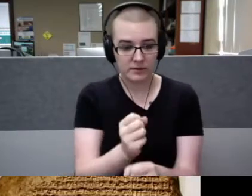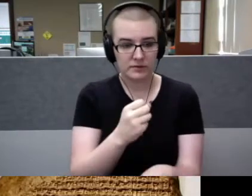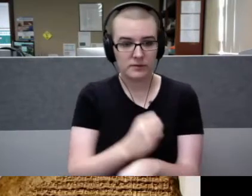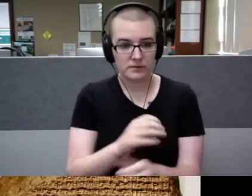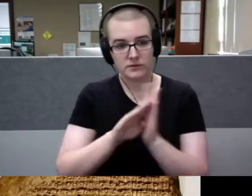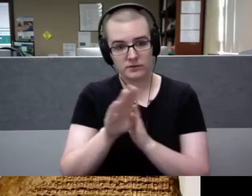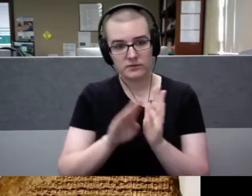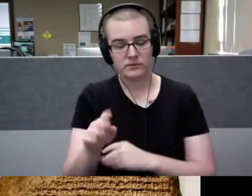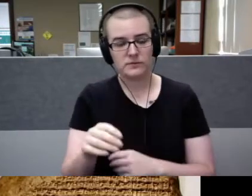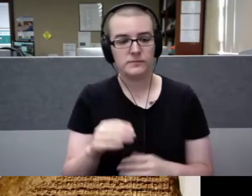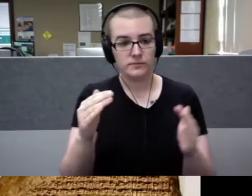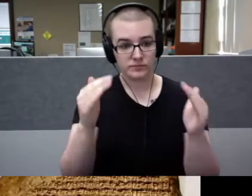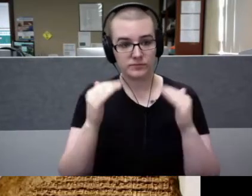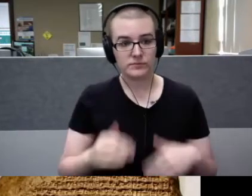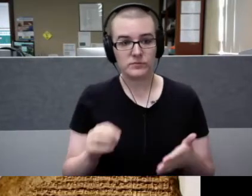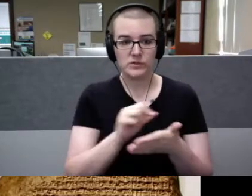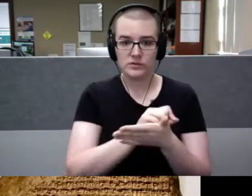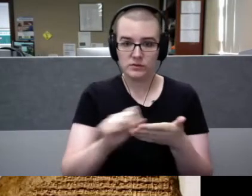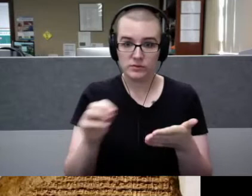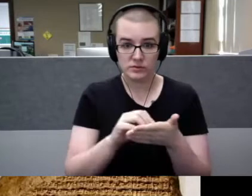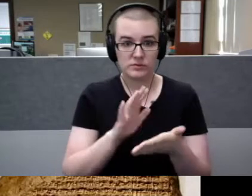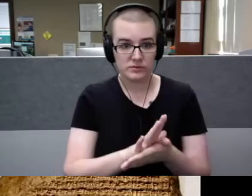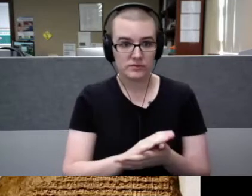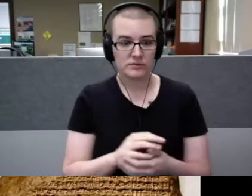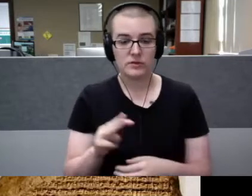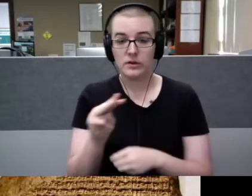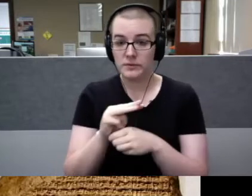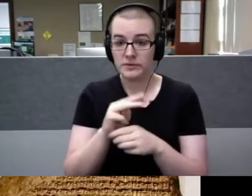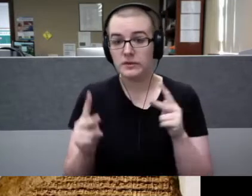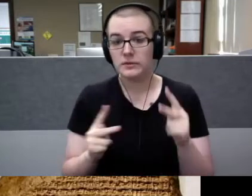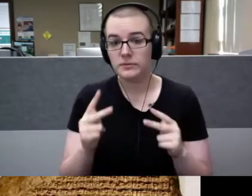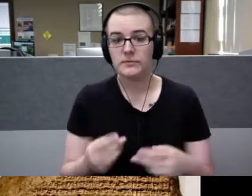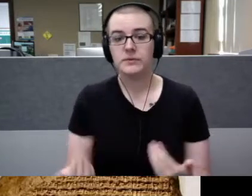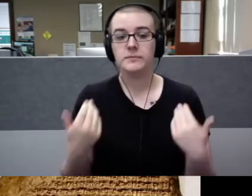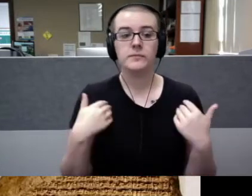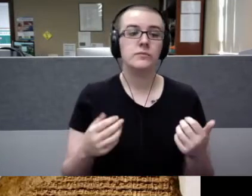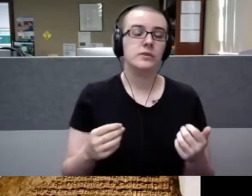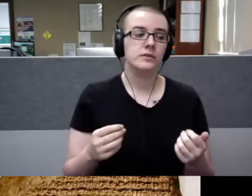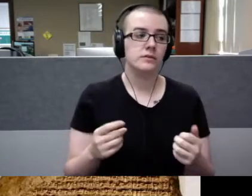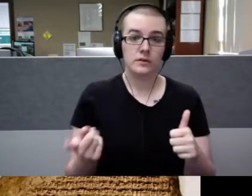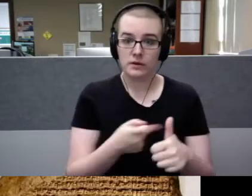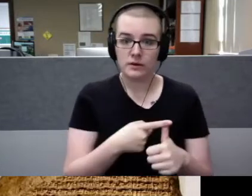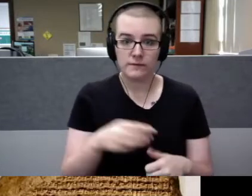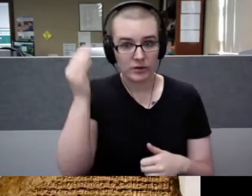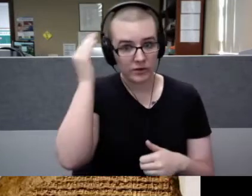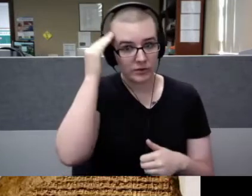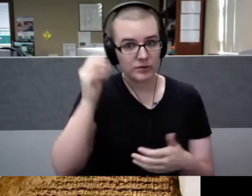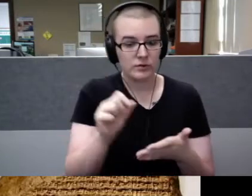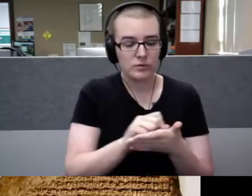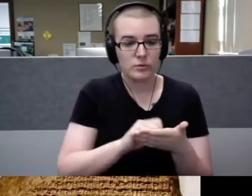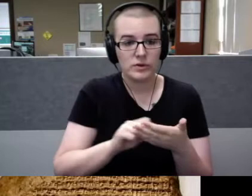The Mesopotamians have the earliest known form of writing that we have been able to find, and it's called